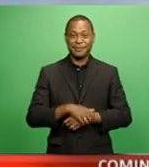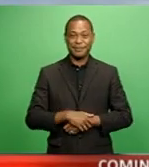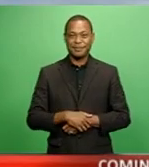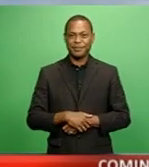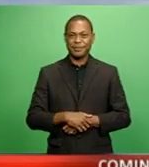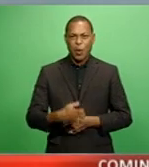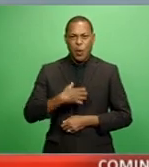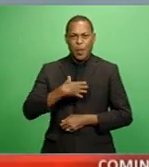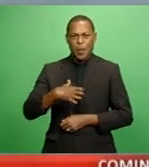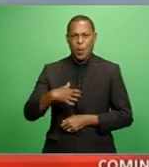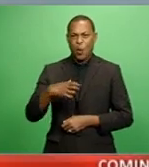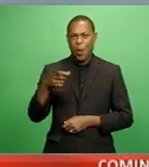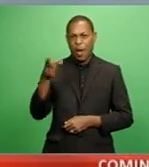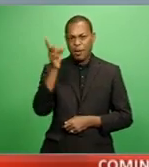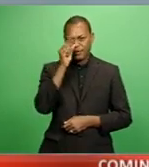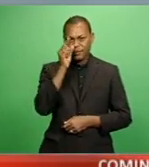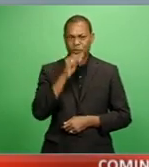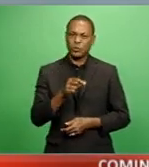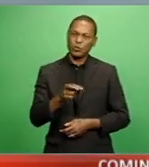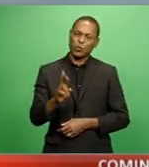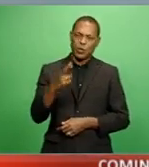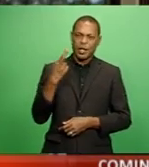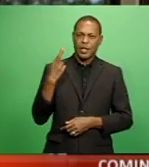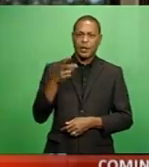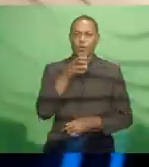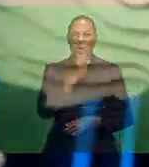And more Fijians returning to Onkandavu.